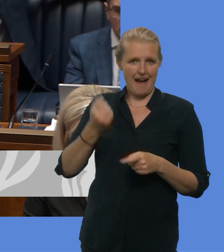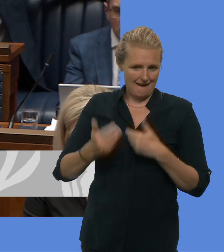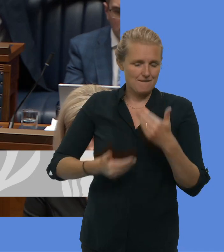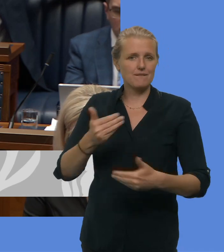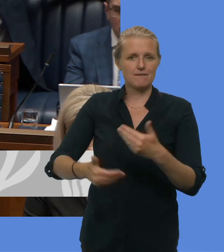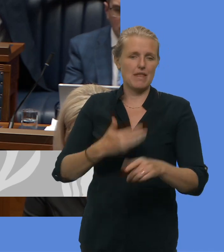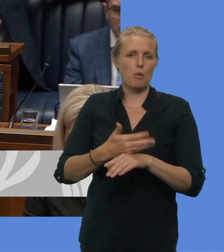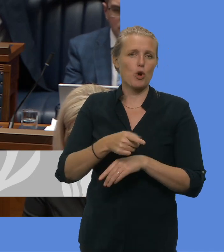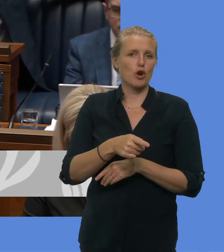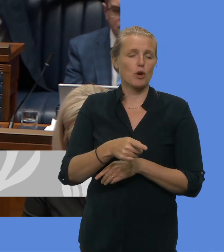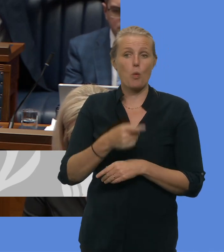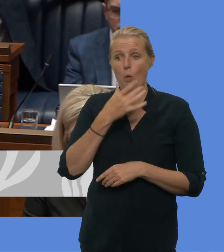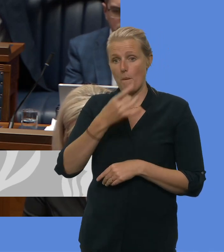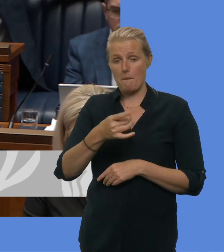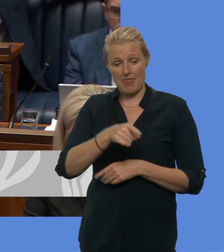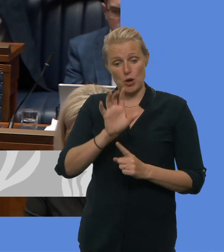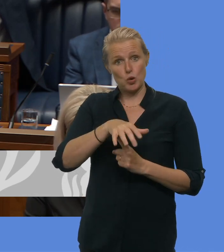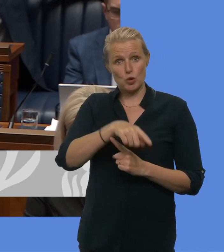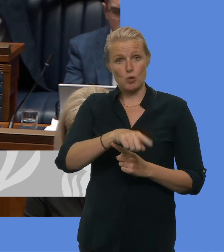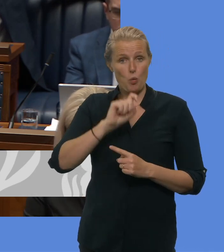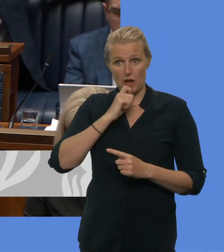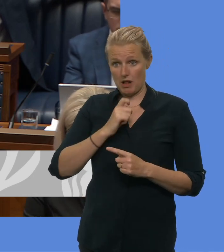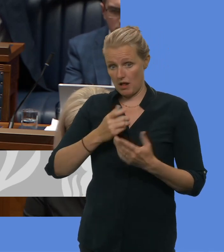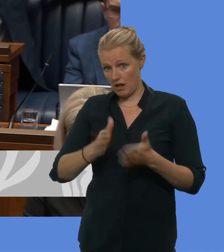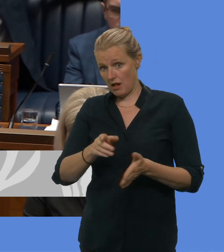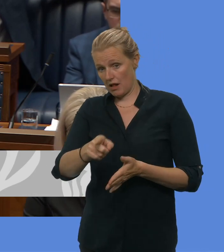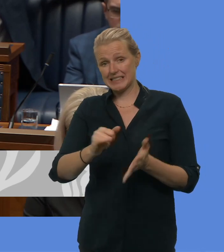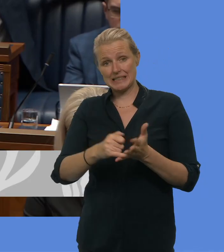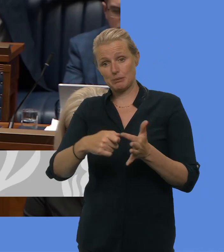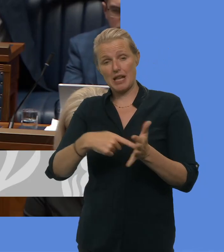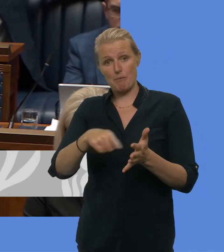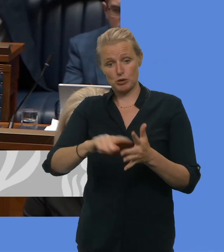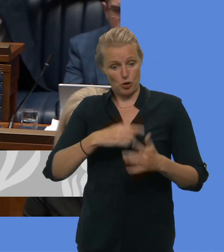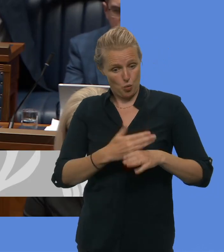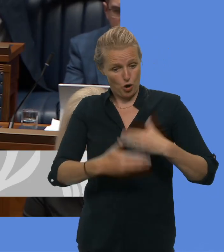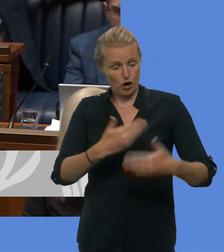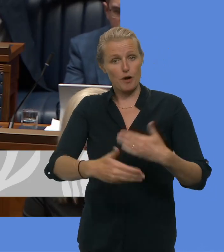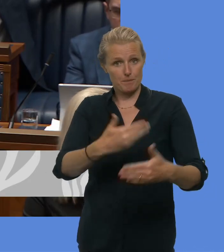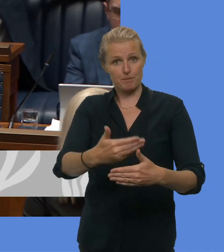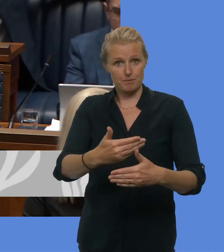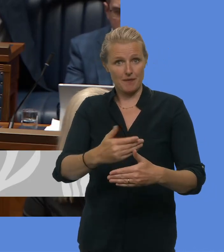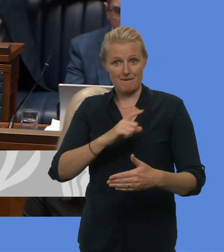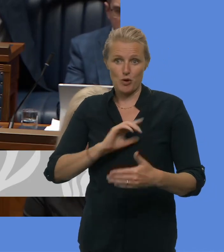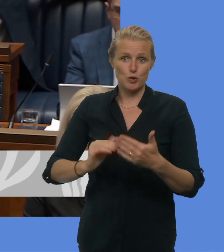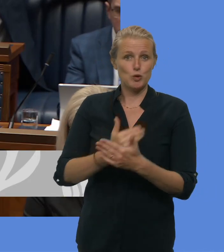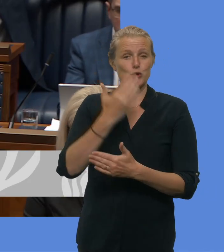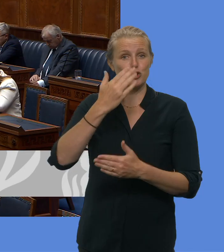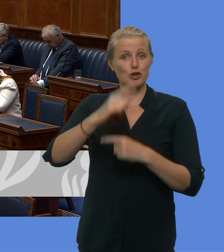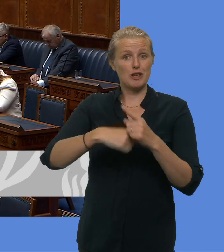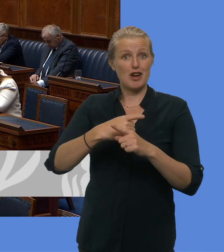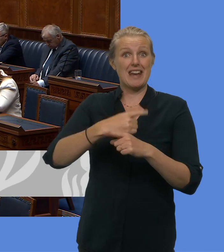it is anticipated that this unit will be operational for September of this year and the start of the new school year.